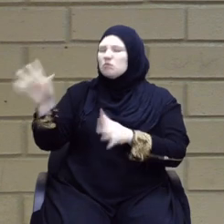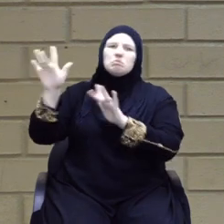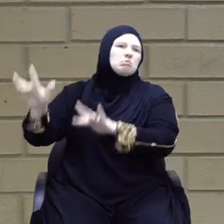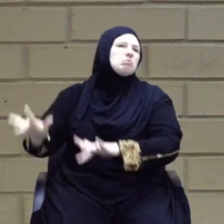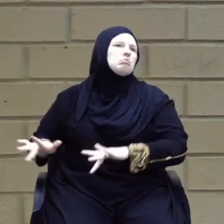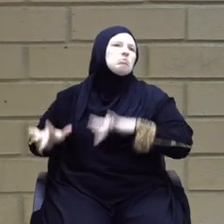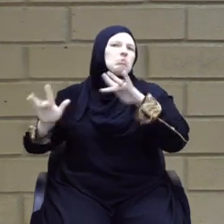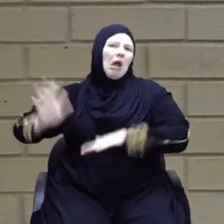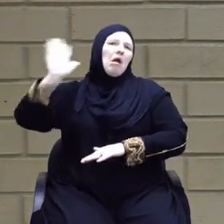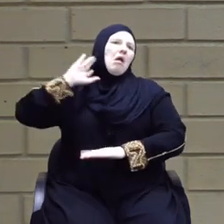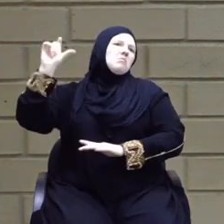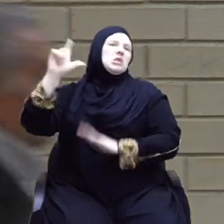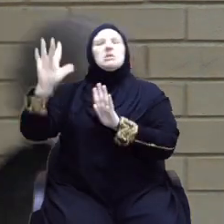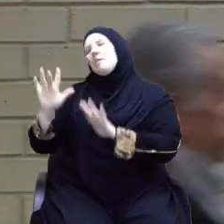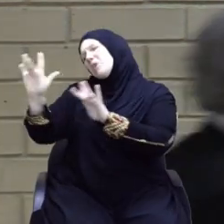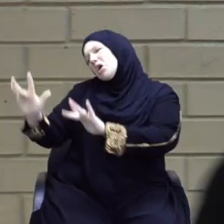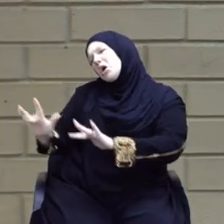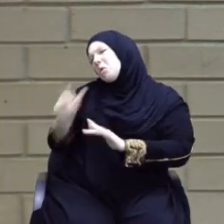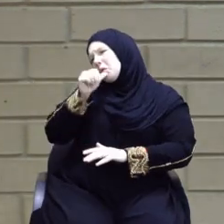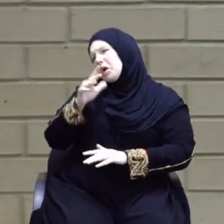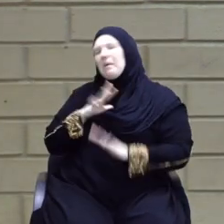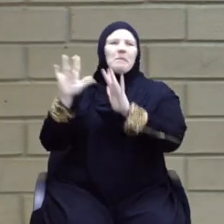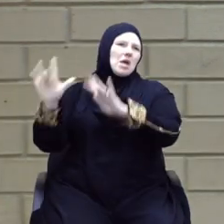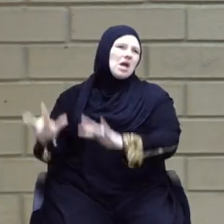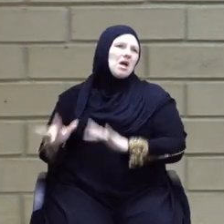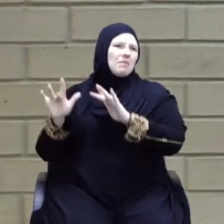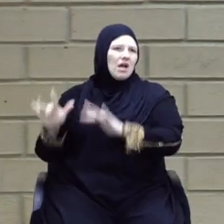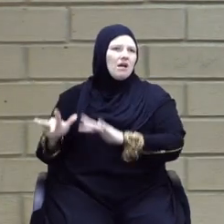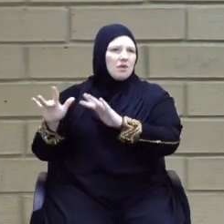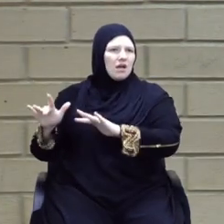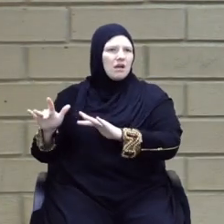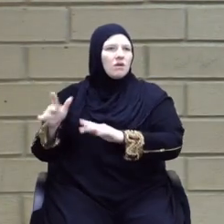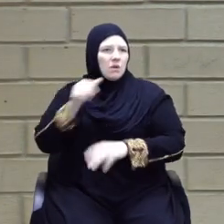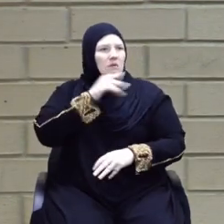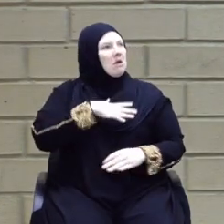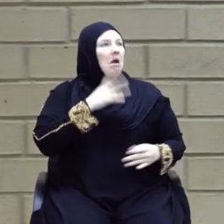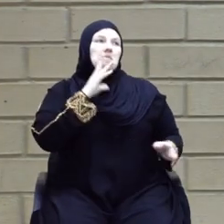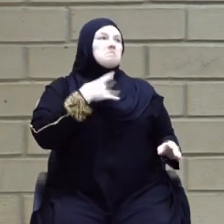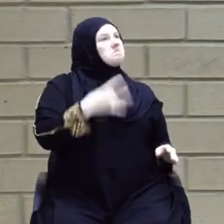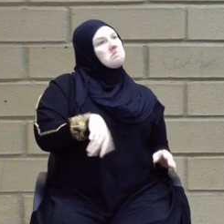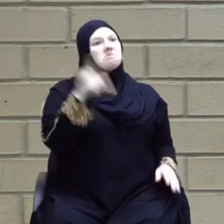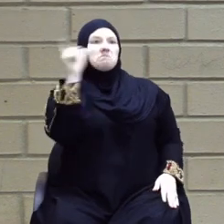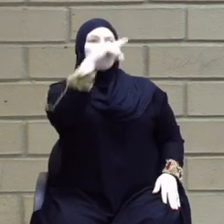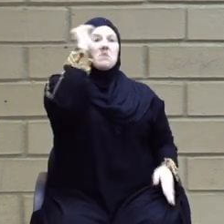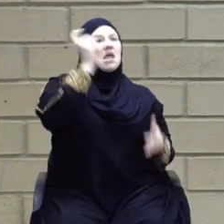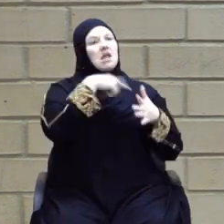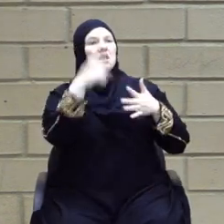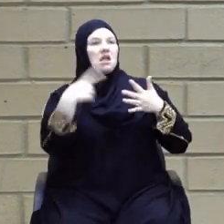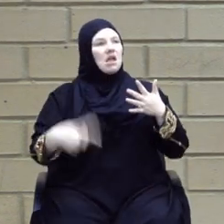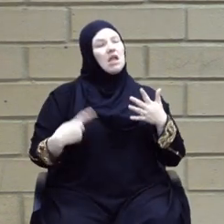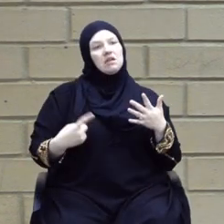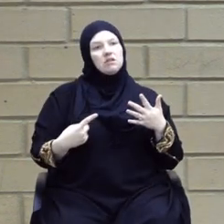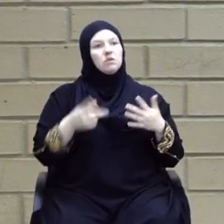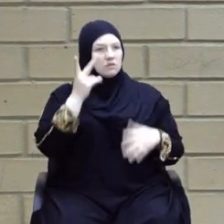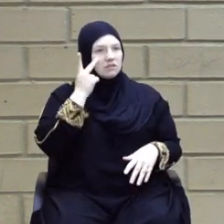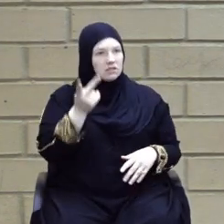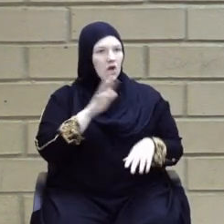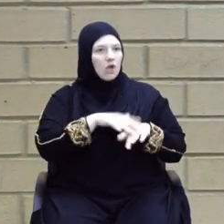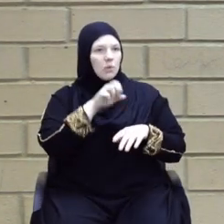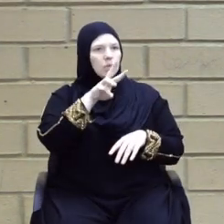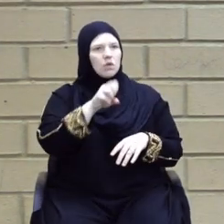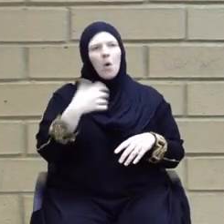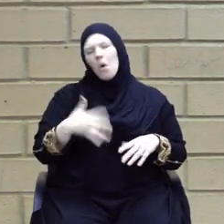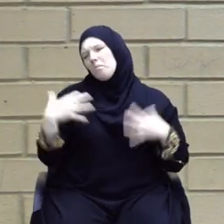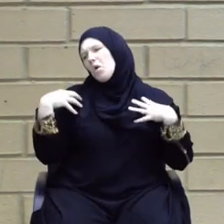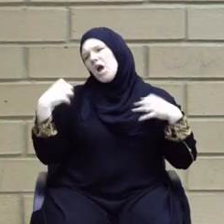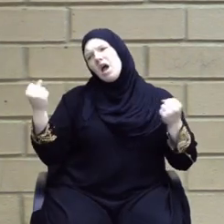But when someone defends Islam, he becomes an apologist. An apologist for the